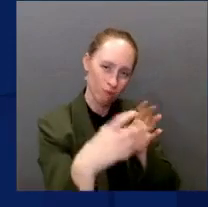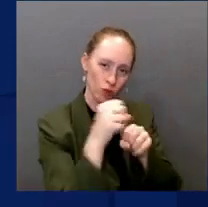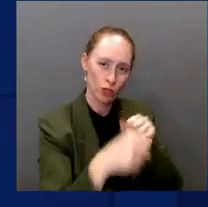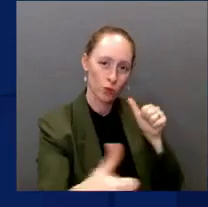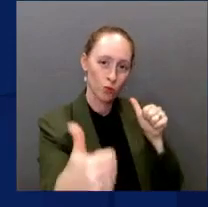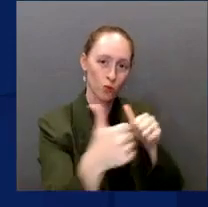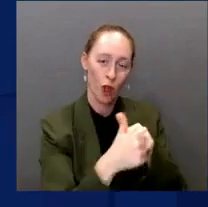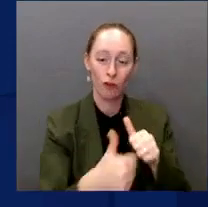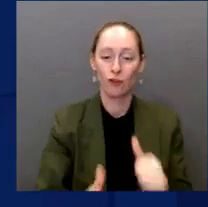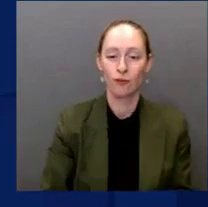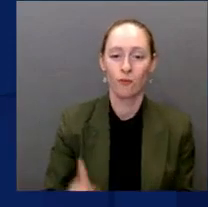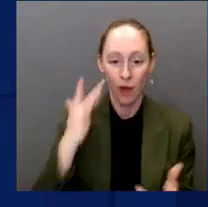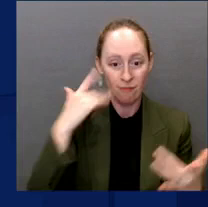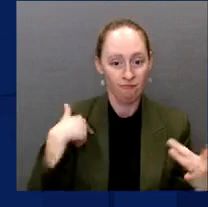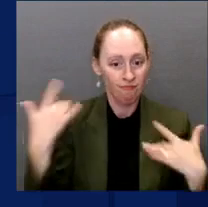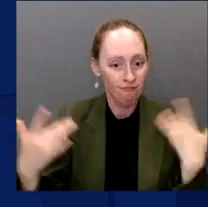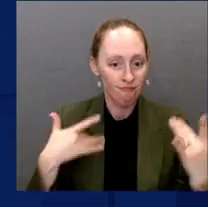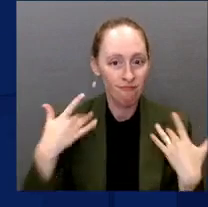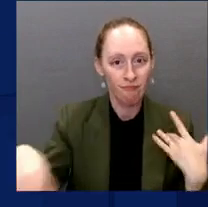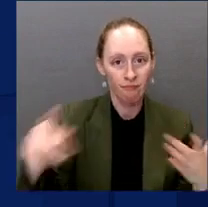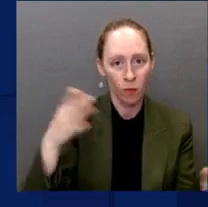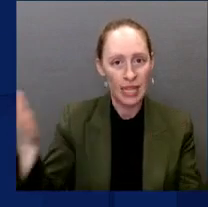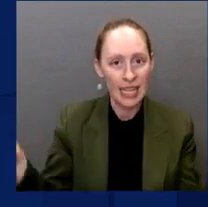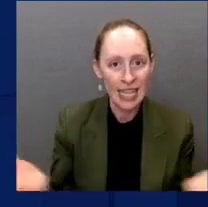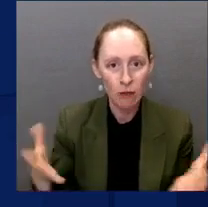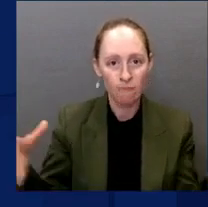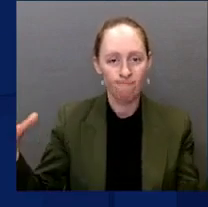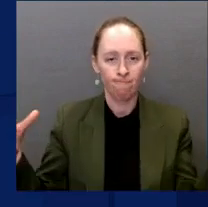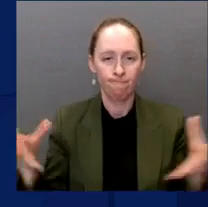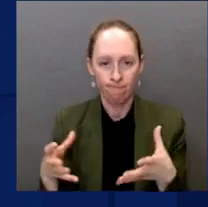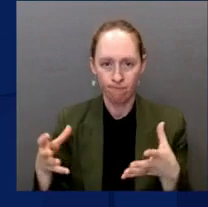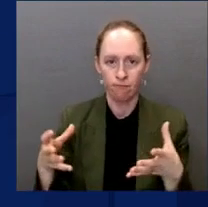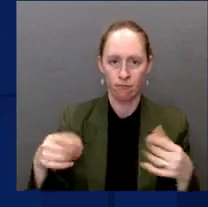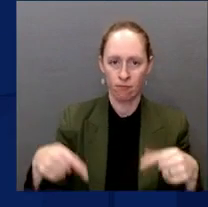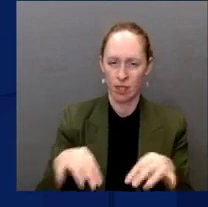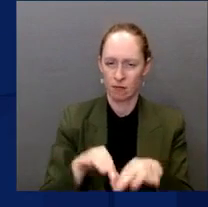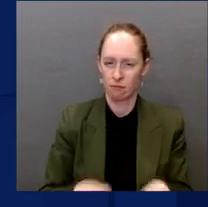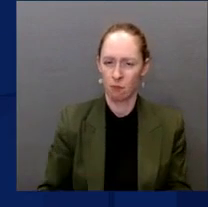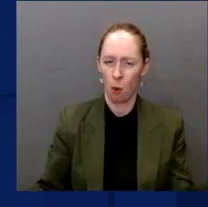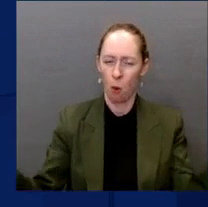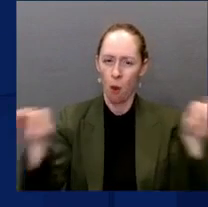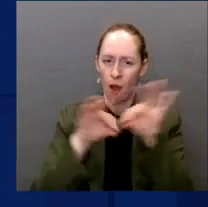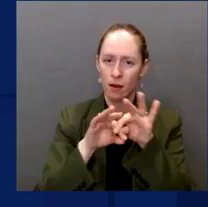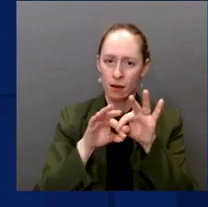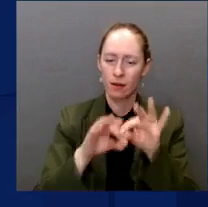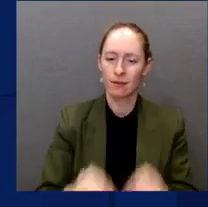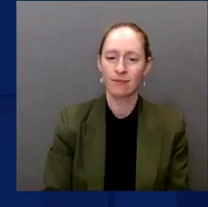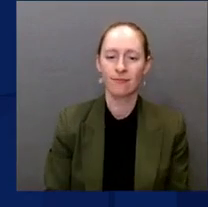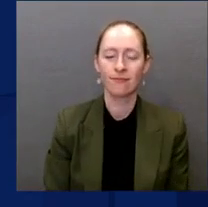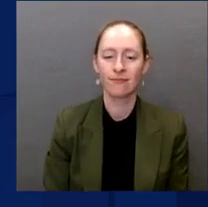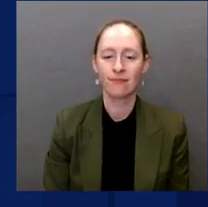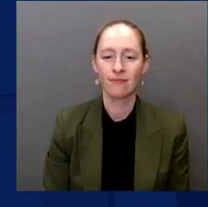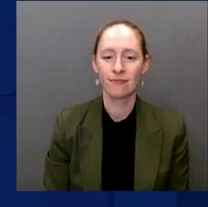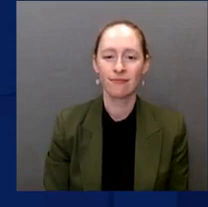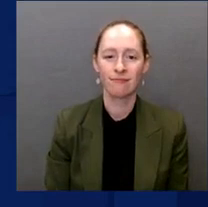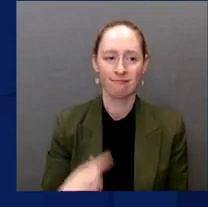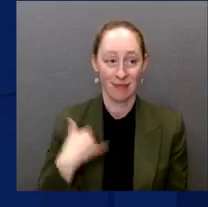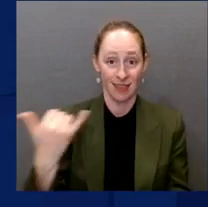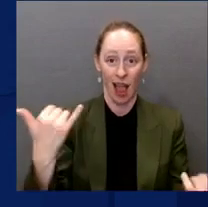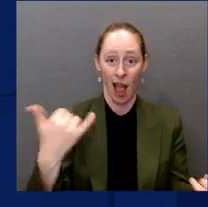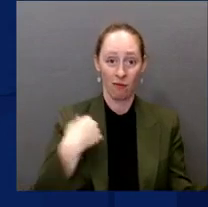country. When I look out at all of you and the work you're doing in your communities, I just know we can do